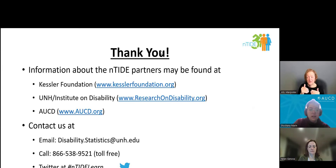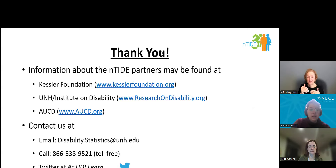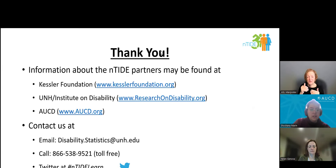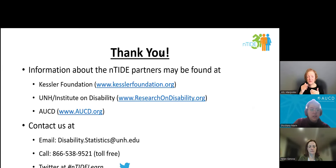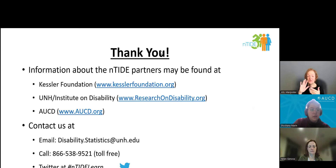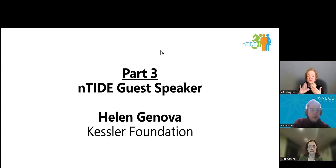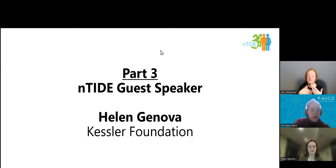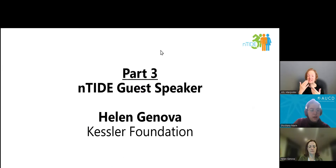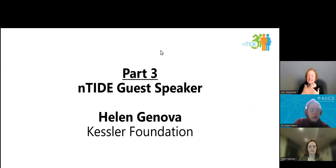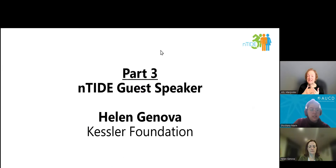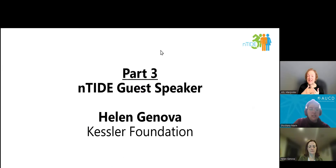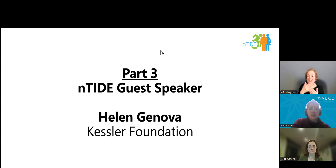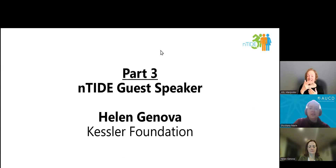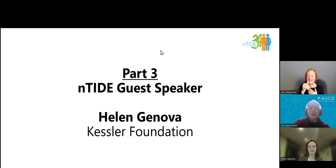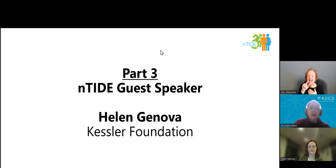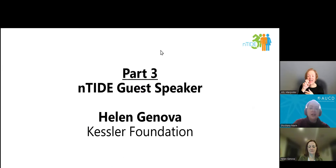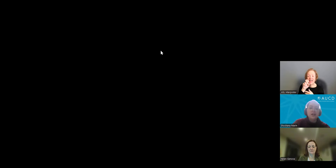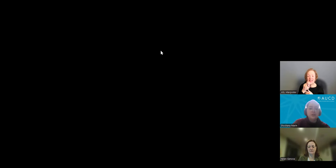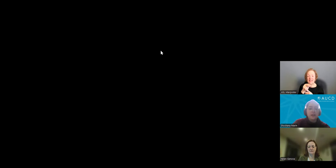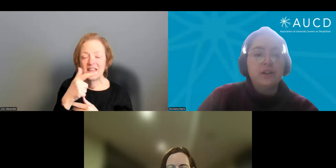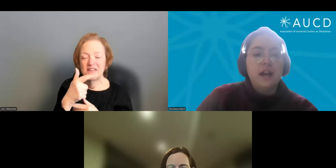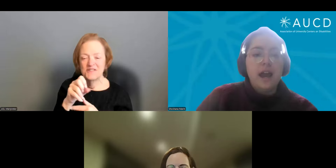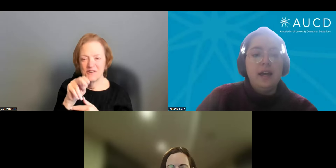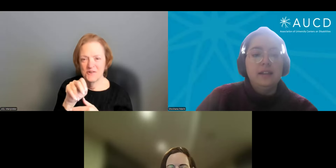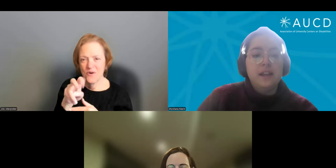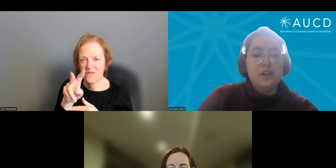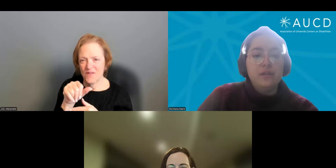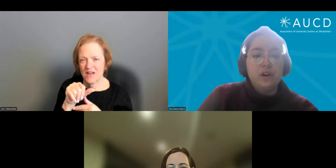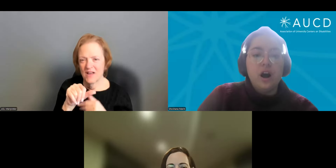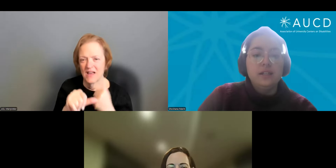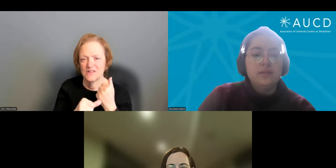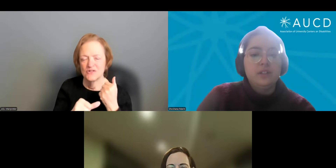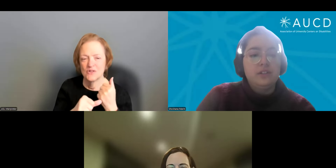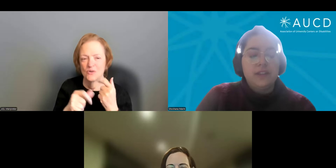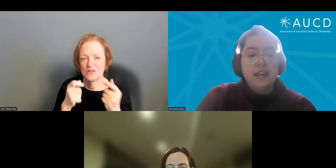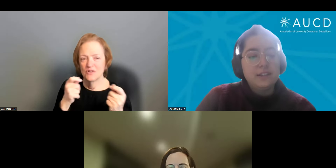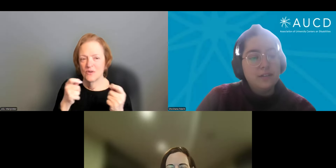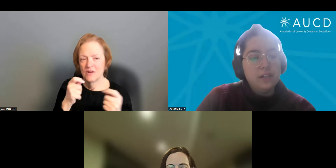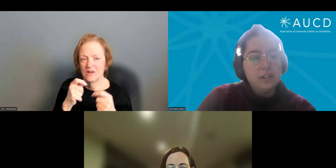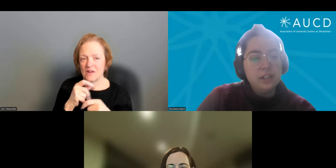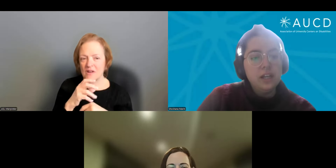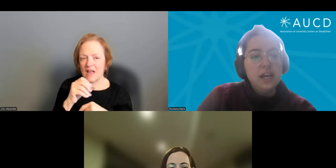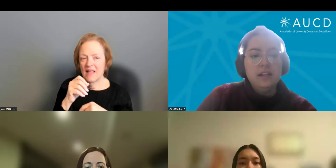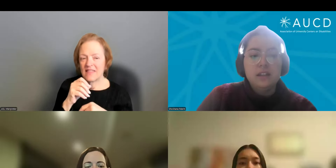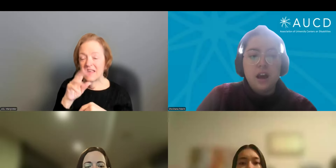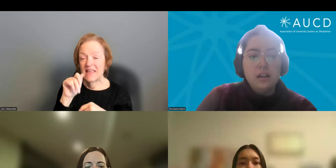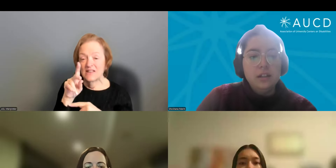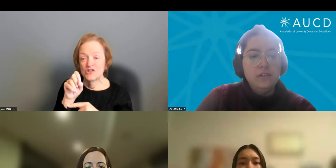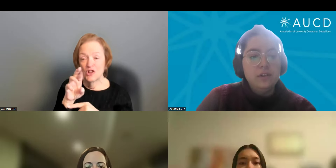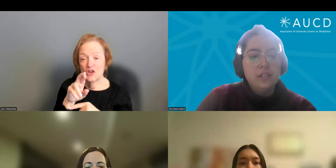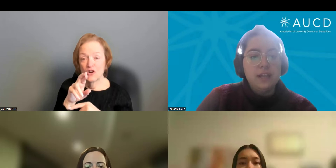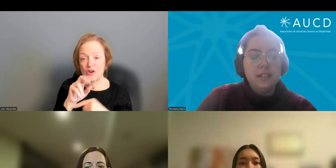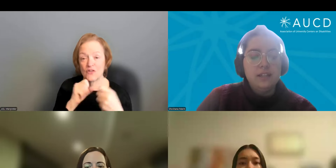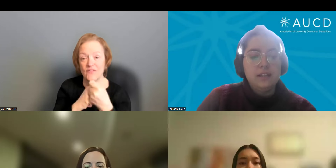Helen Genova. She is the Associate Director at Center for Autism Research at the Kessler Foundation and is a